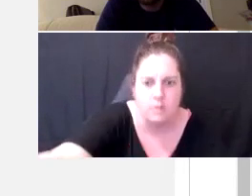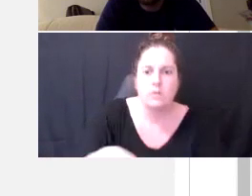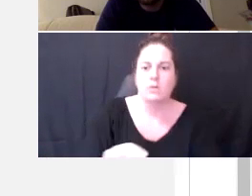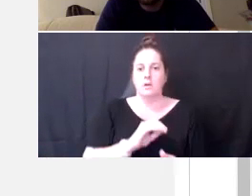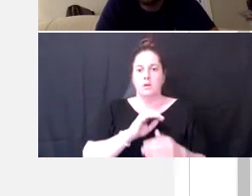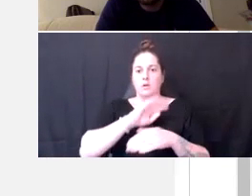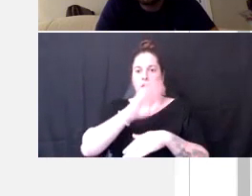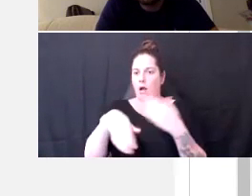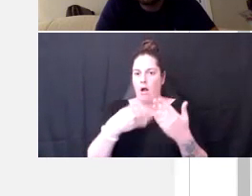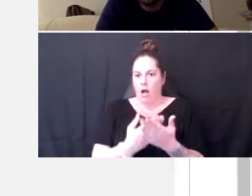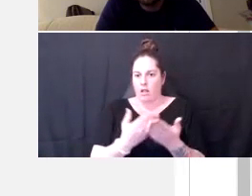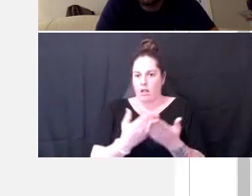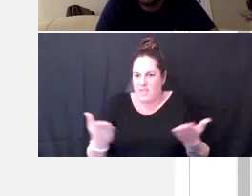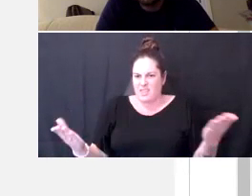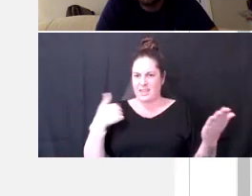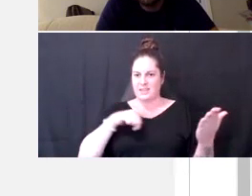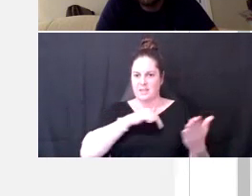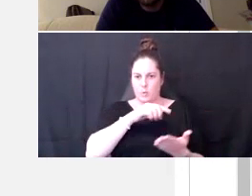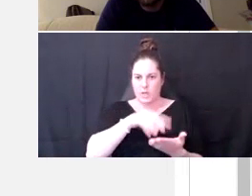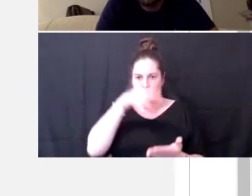comes through practice, right? I mean,